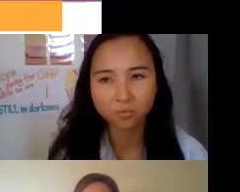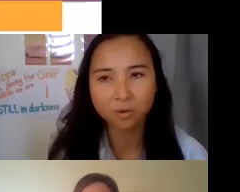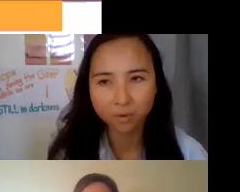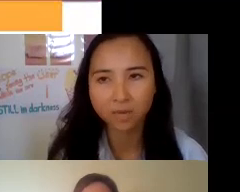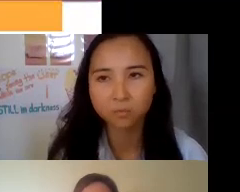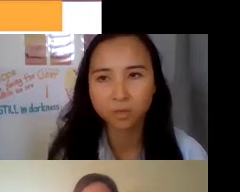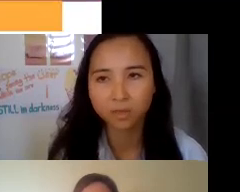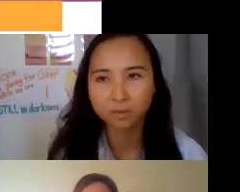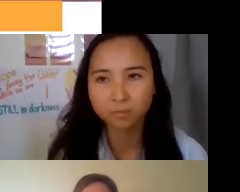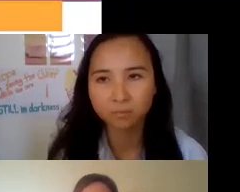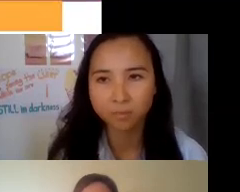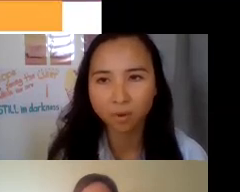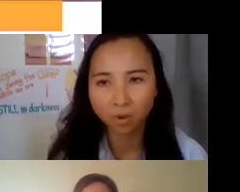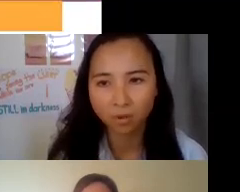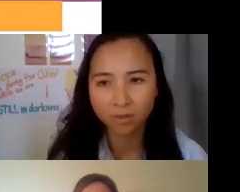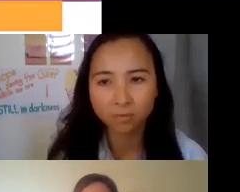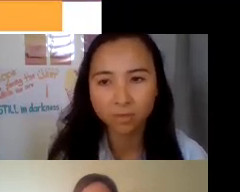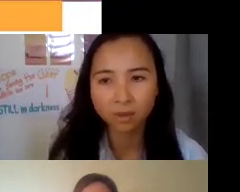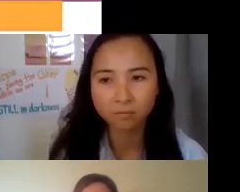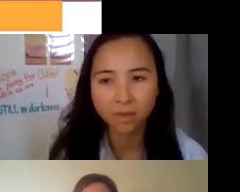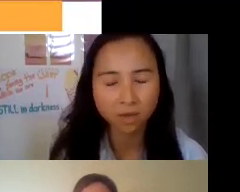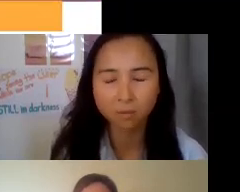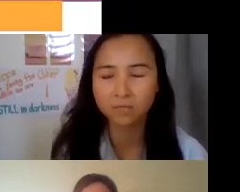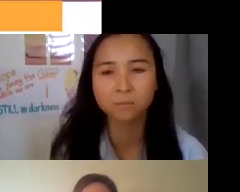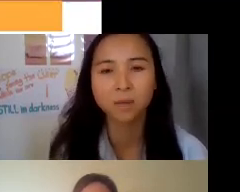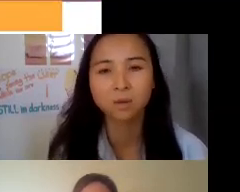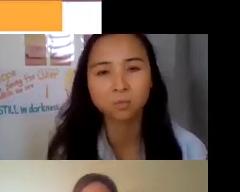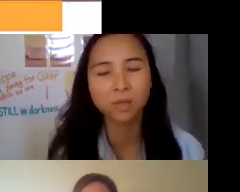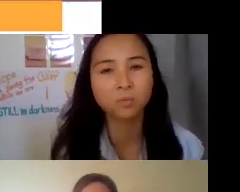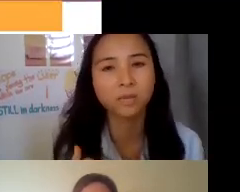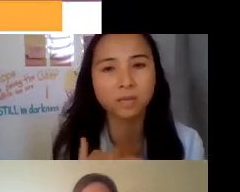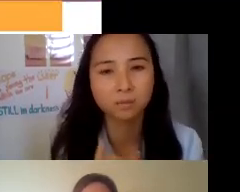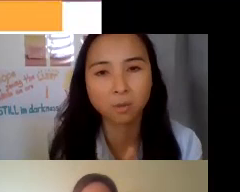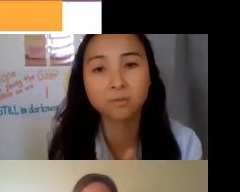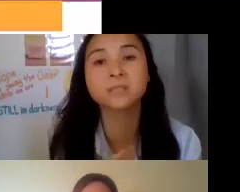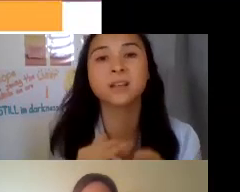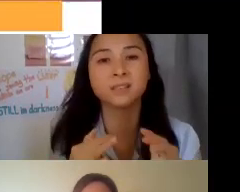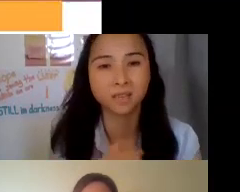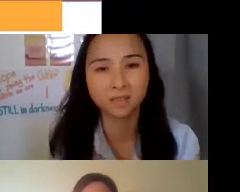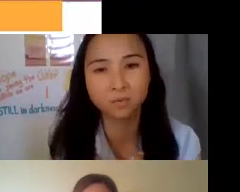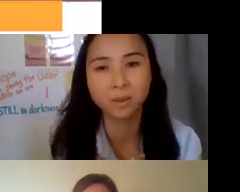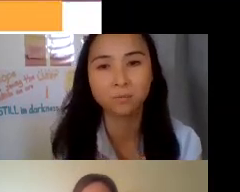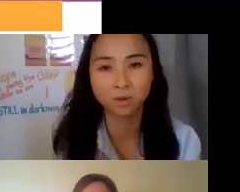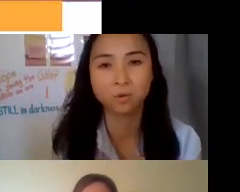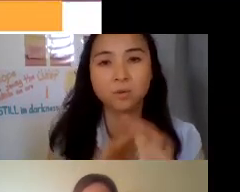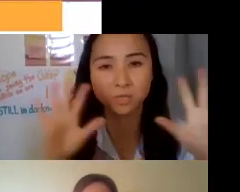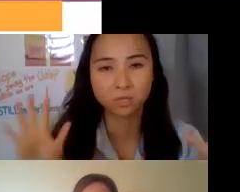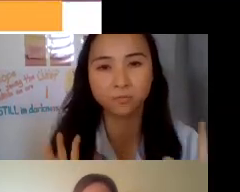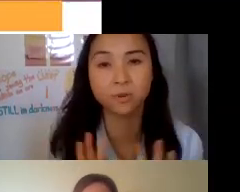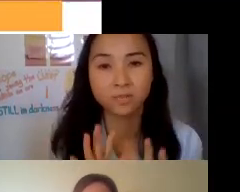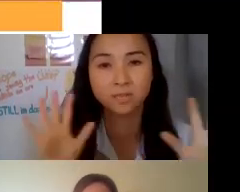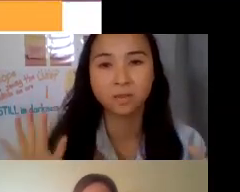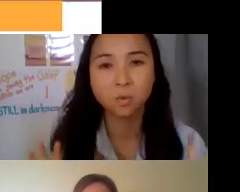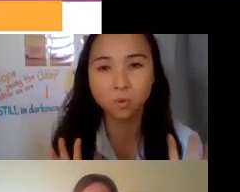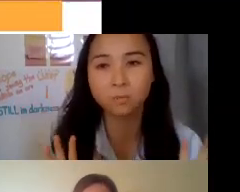So we're done with all of the many comments about whether we can get a copy of the slides and the web recording, which